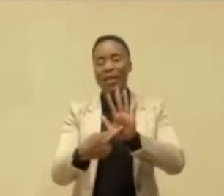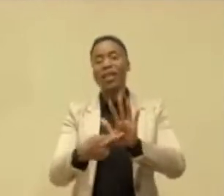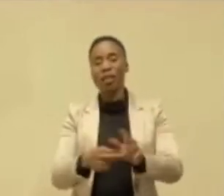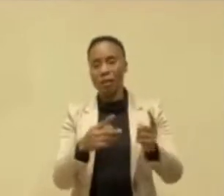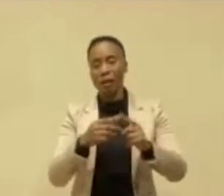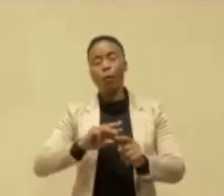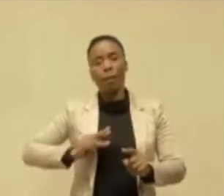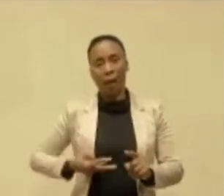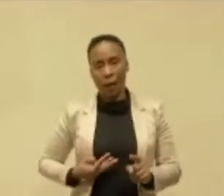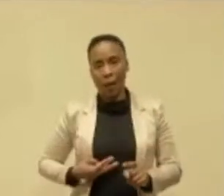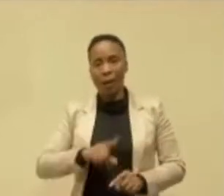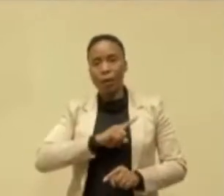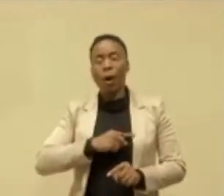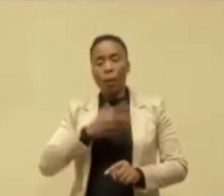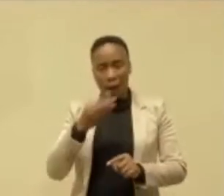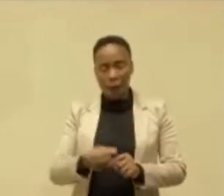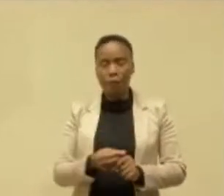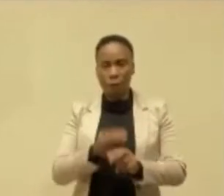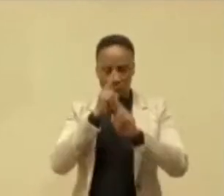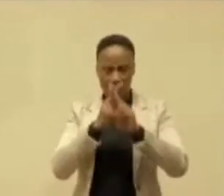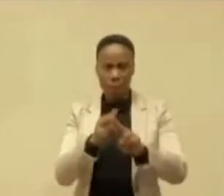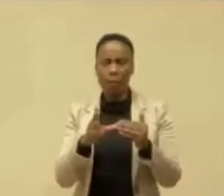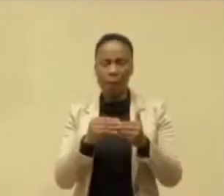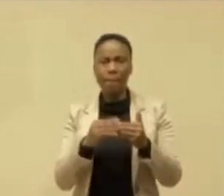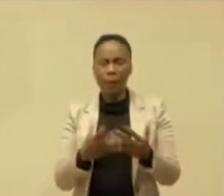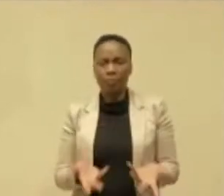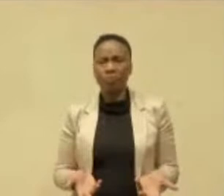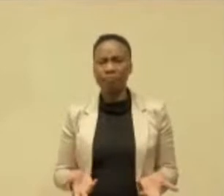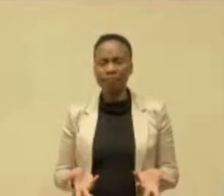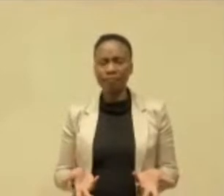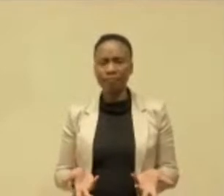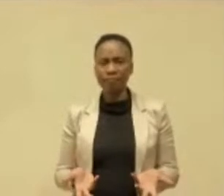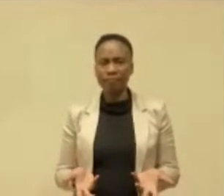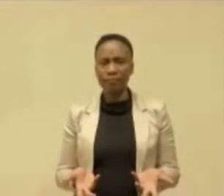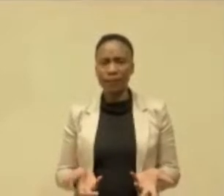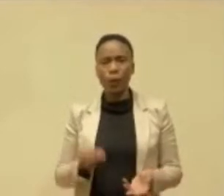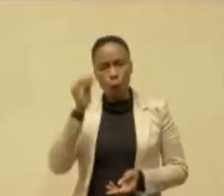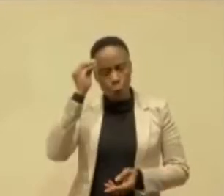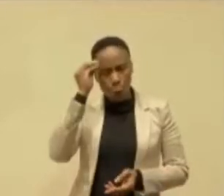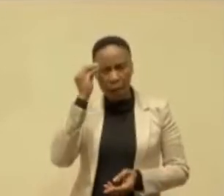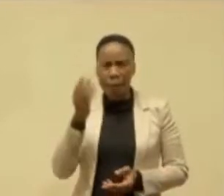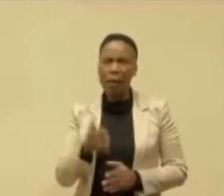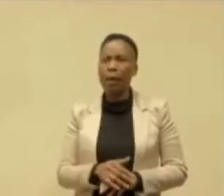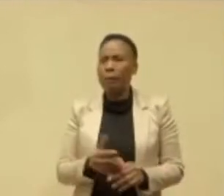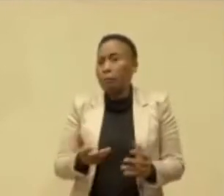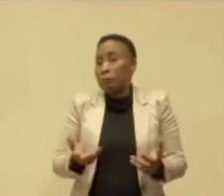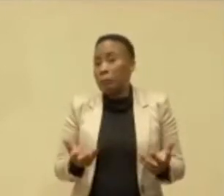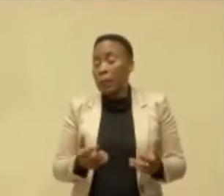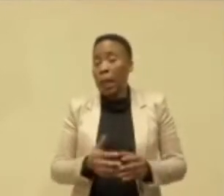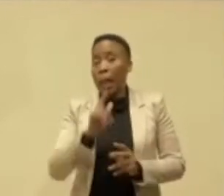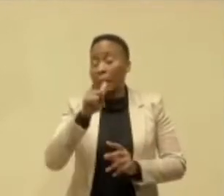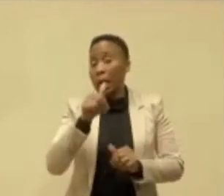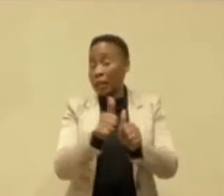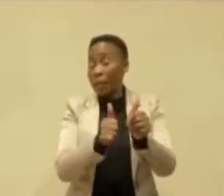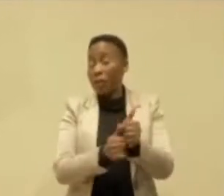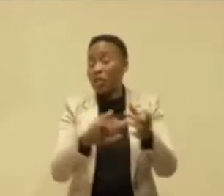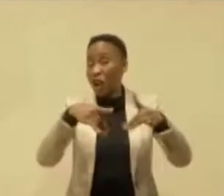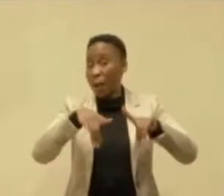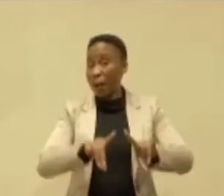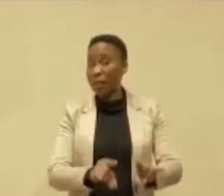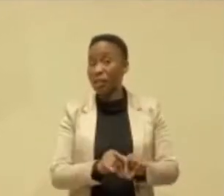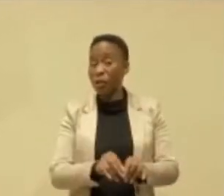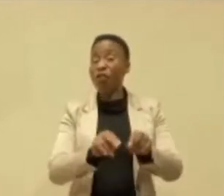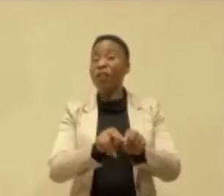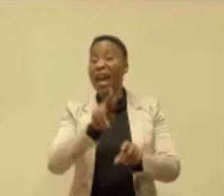sitting honorable member deputy chairperson like who knows that at some point we'll have a deputy chairperson of the